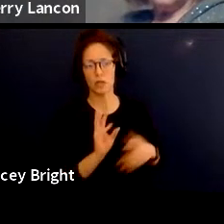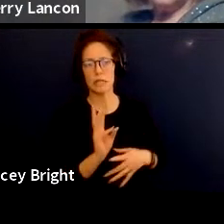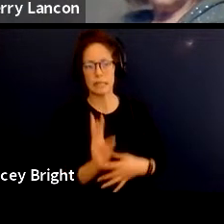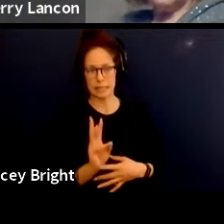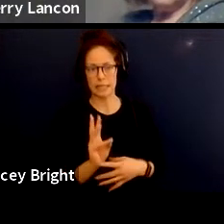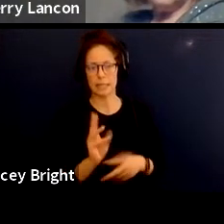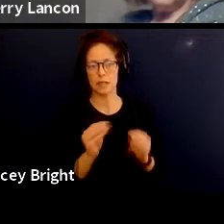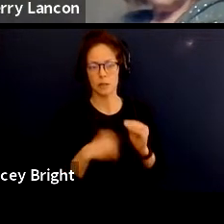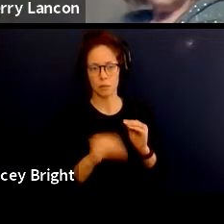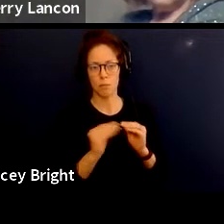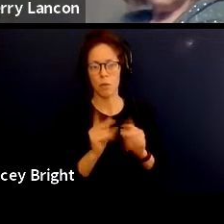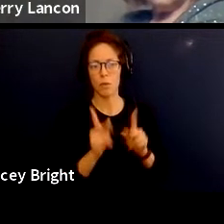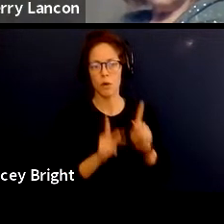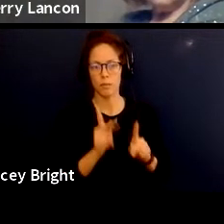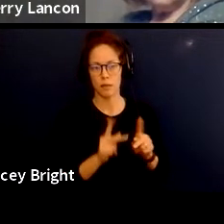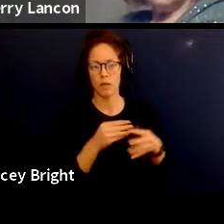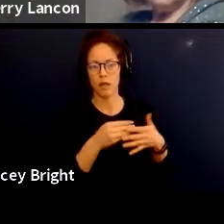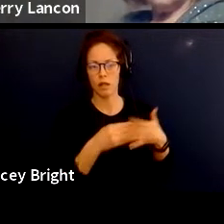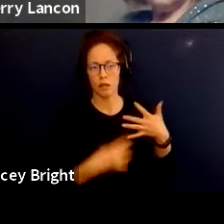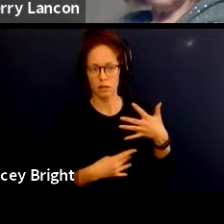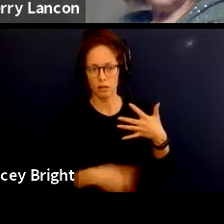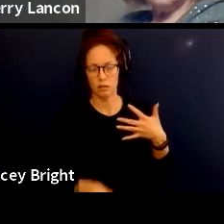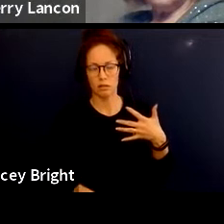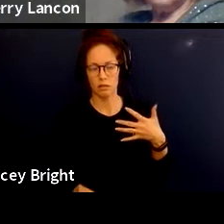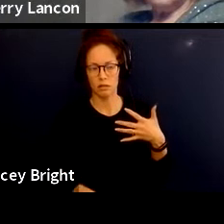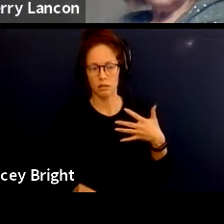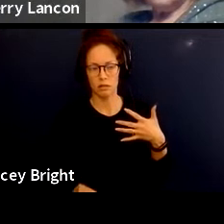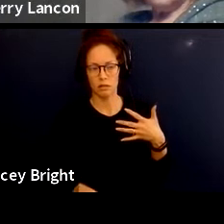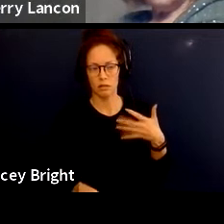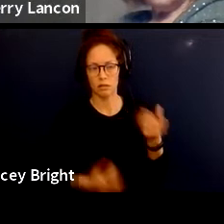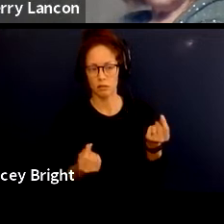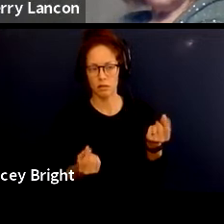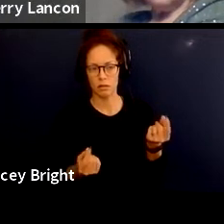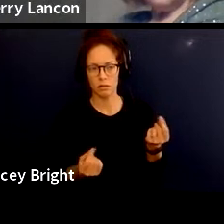after Monica Rutter, so.